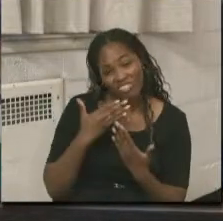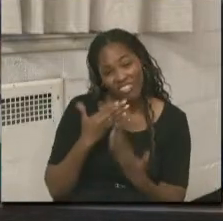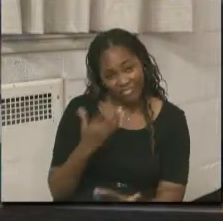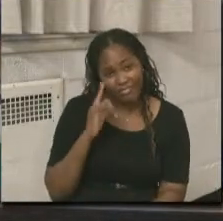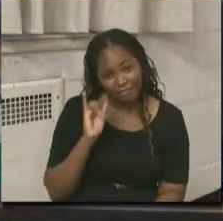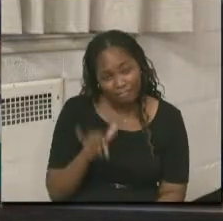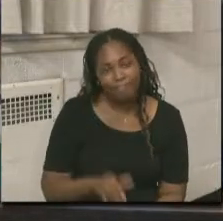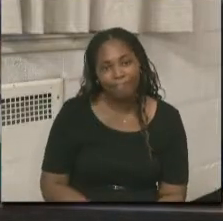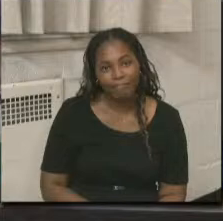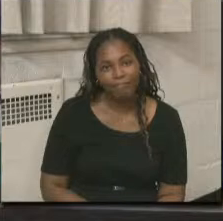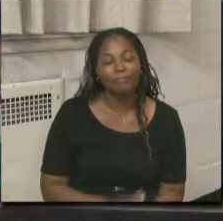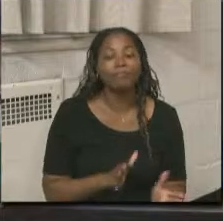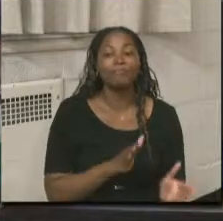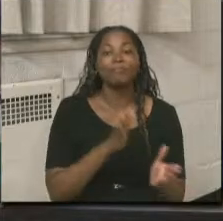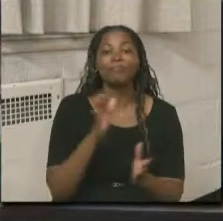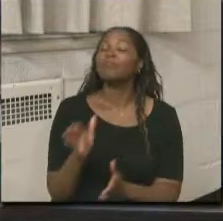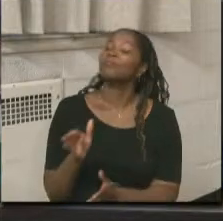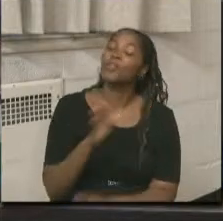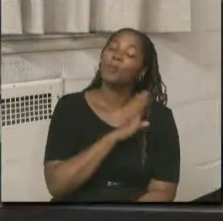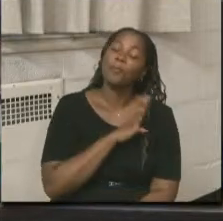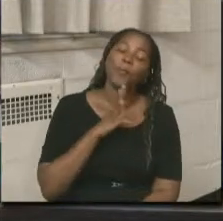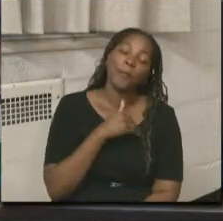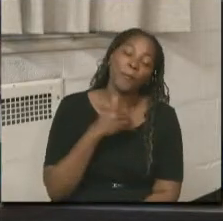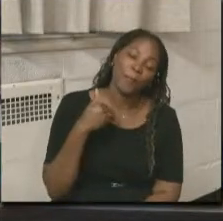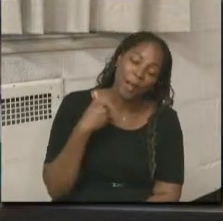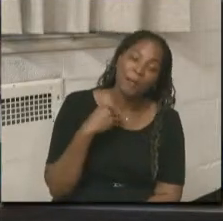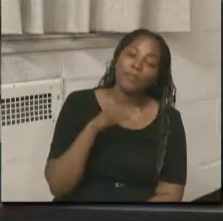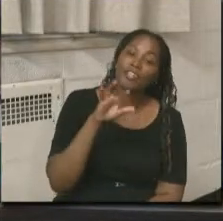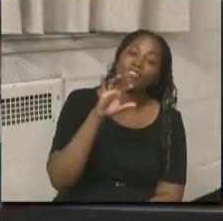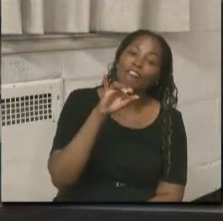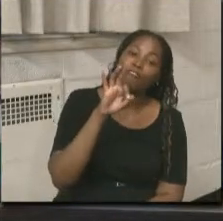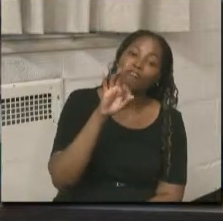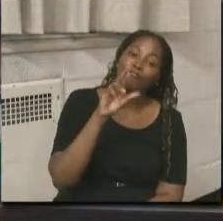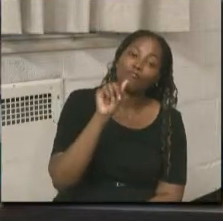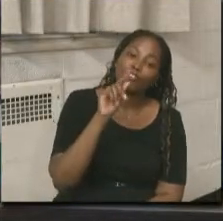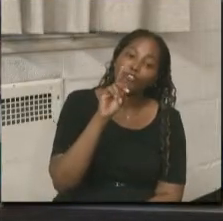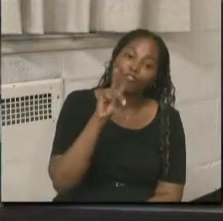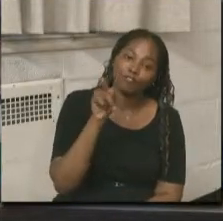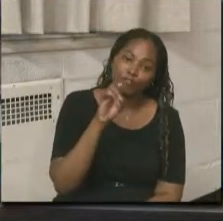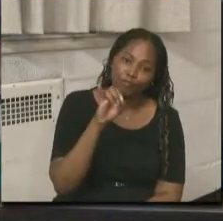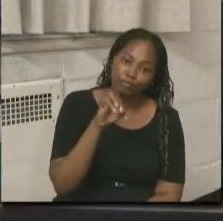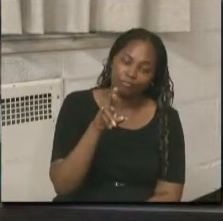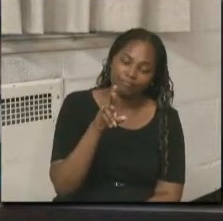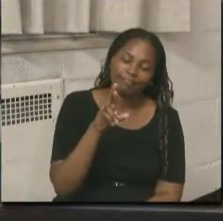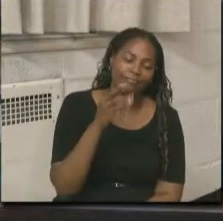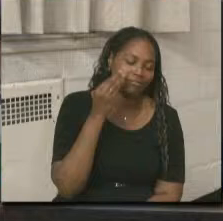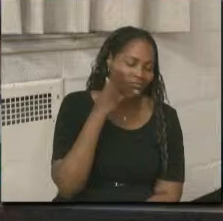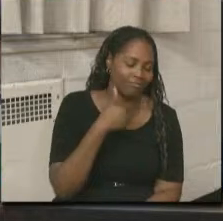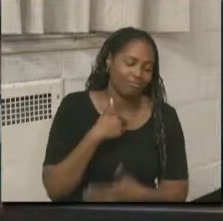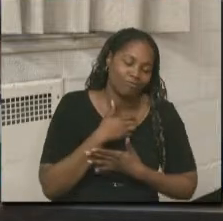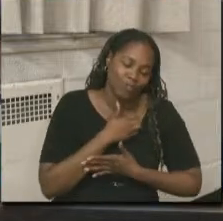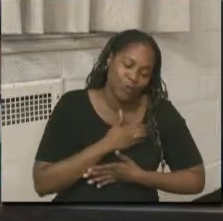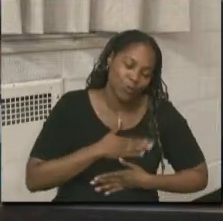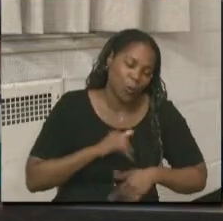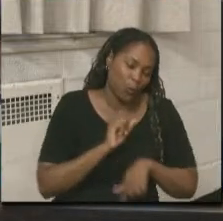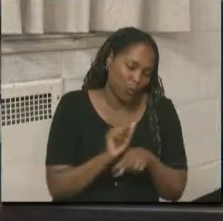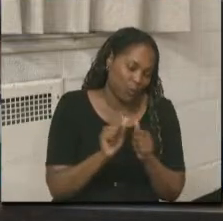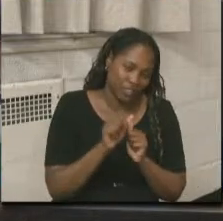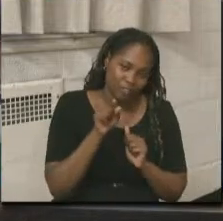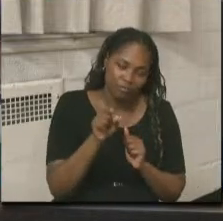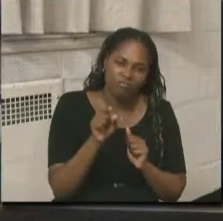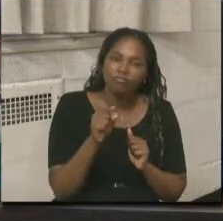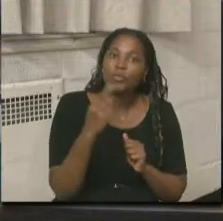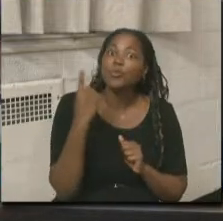Member LaSalle Frazier, I have loved working with you. A big reason is